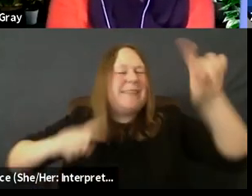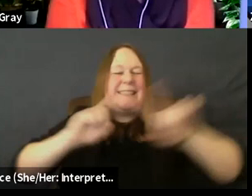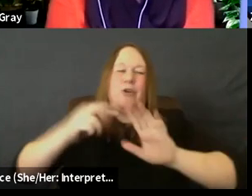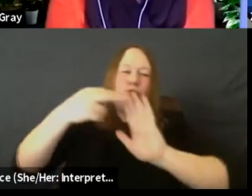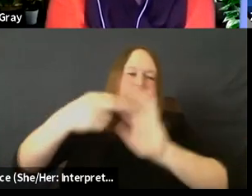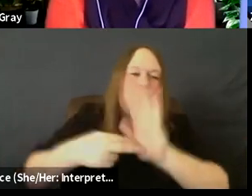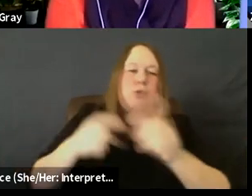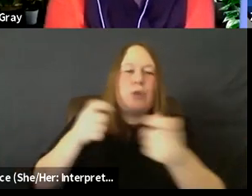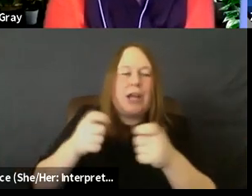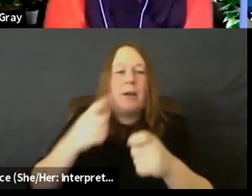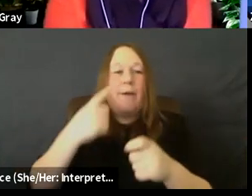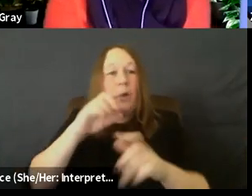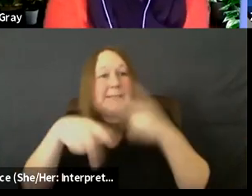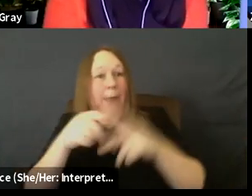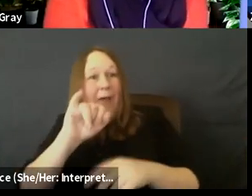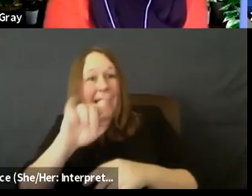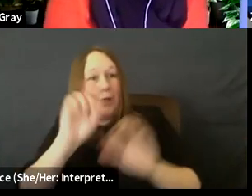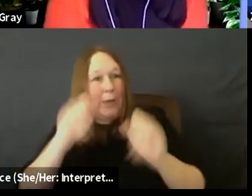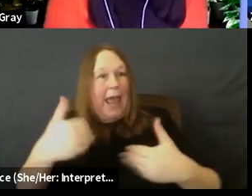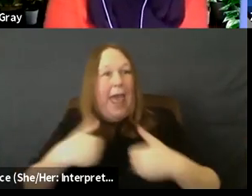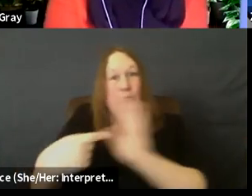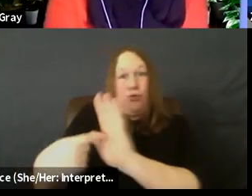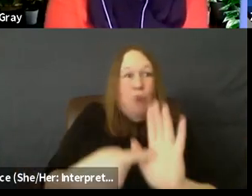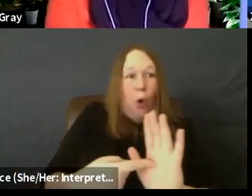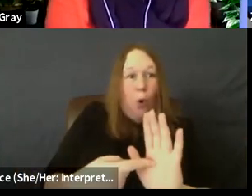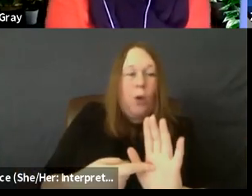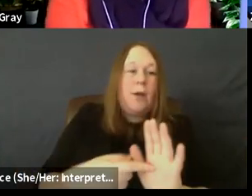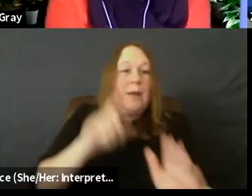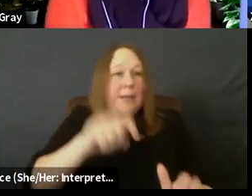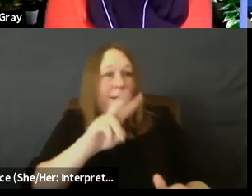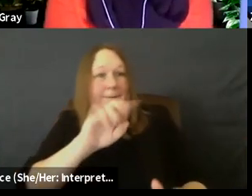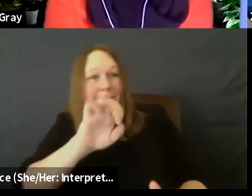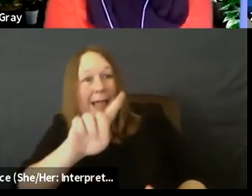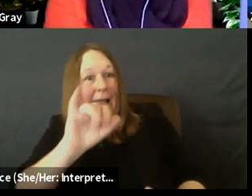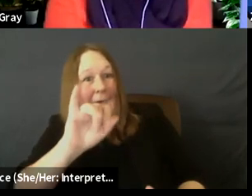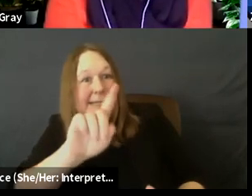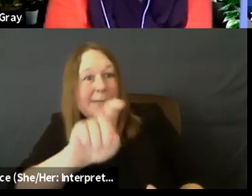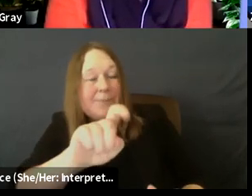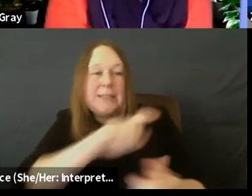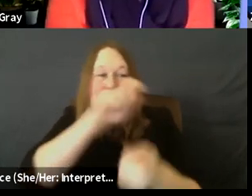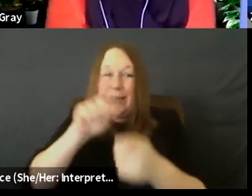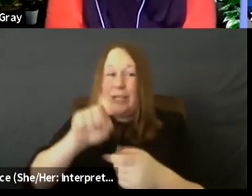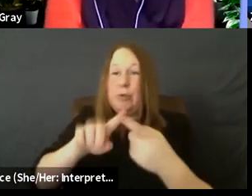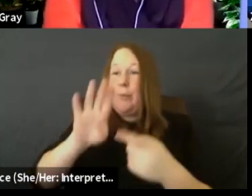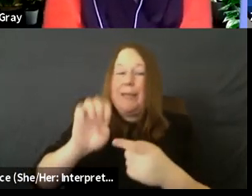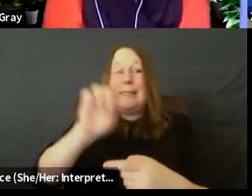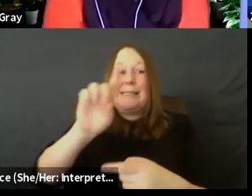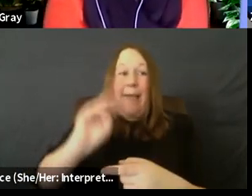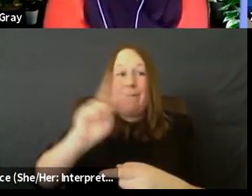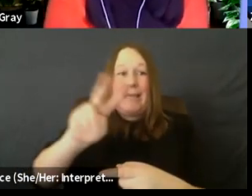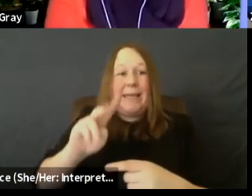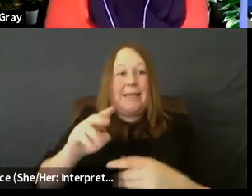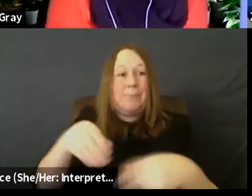terms of the form of ID that you can have. Does it need to be a valid ID? Does it specifically need to be a DMV issued